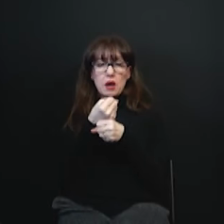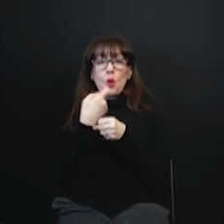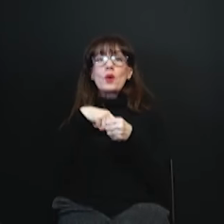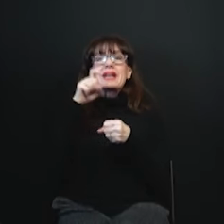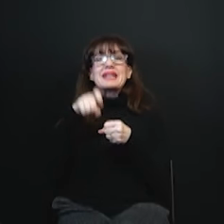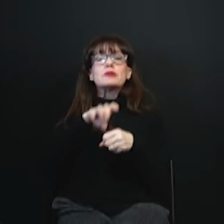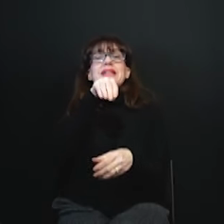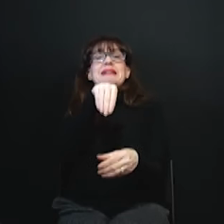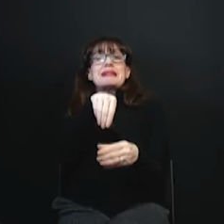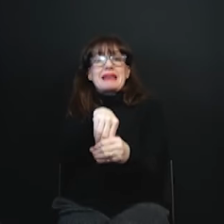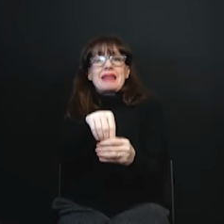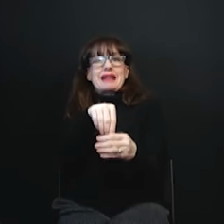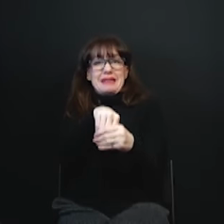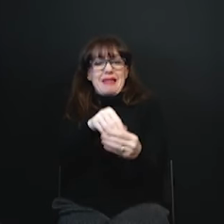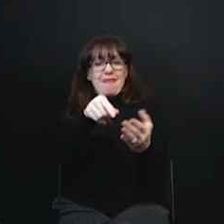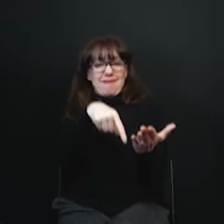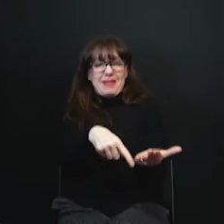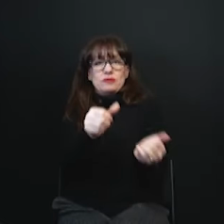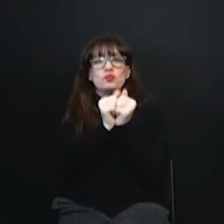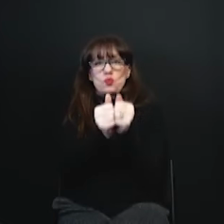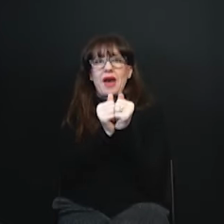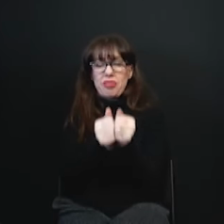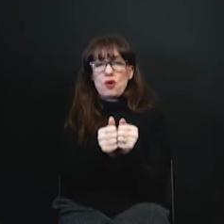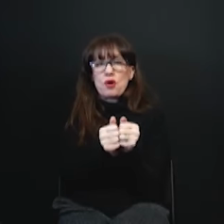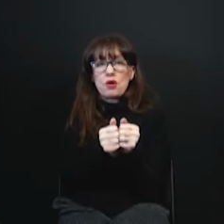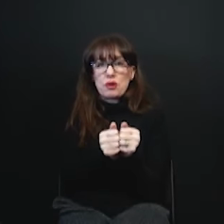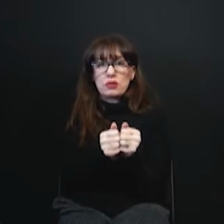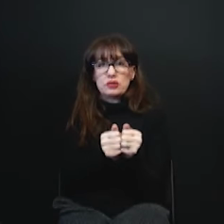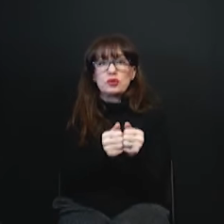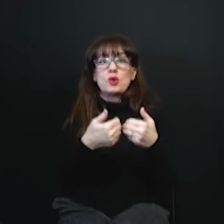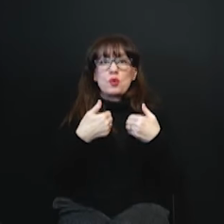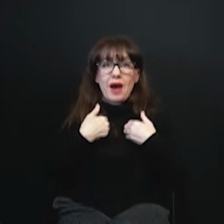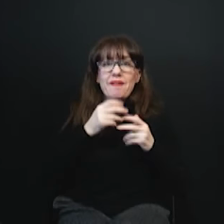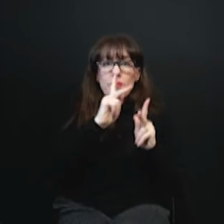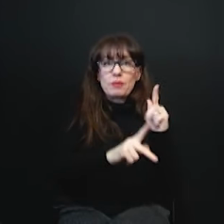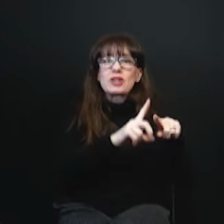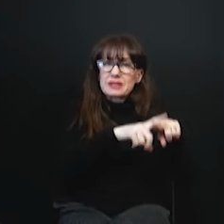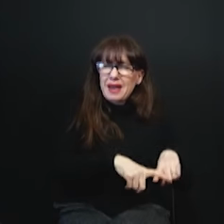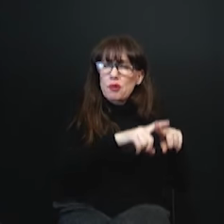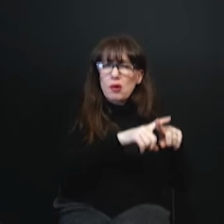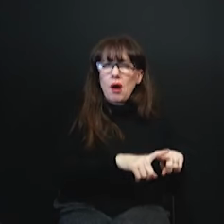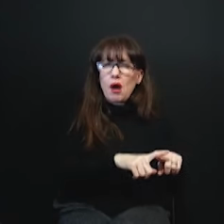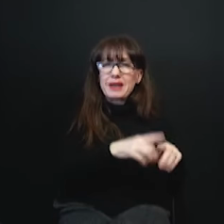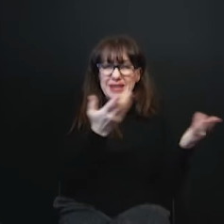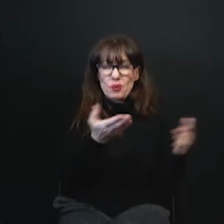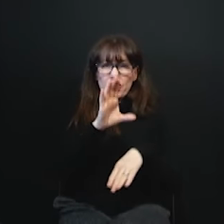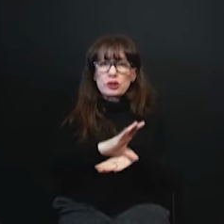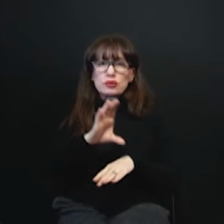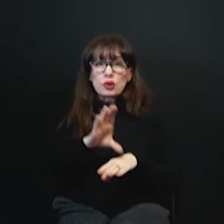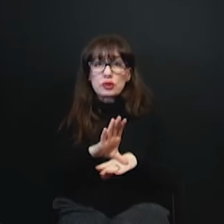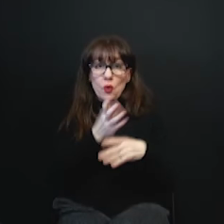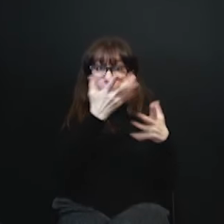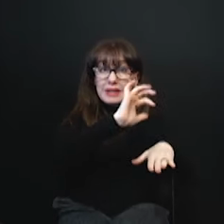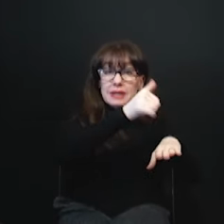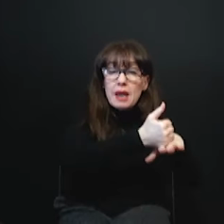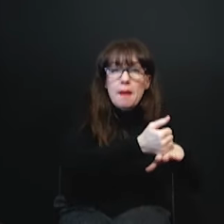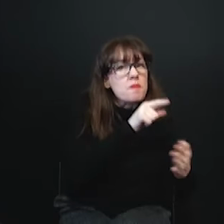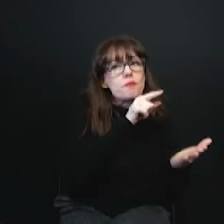in this together. And so if you have community that you can count on like that in the life of the church already, praise God, praise